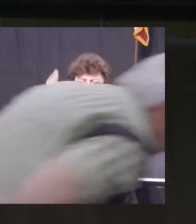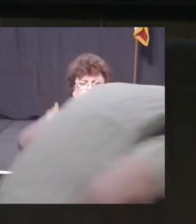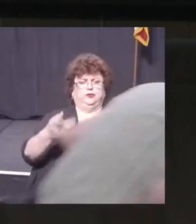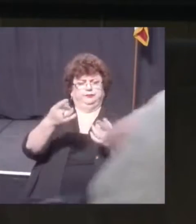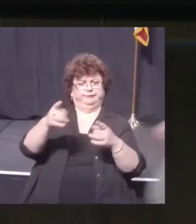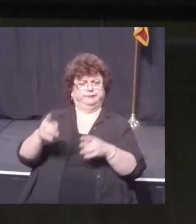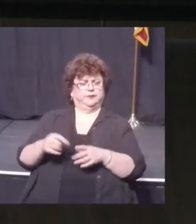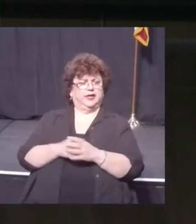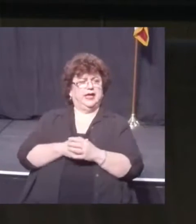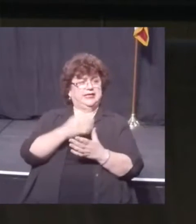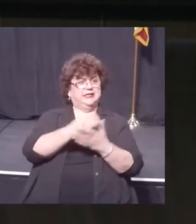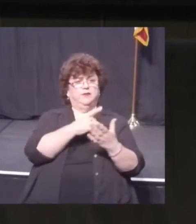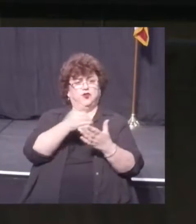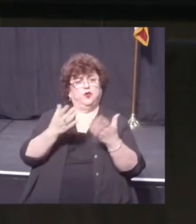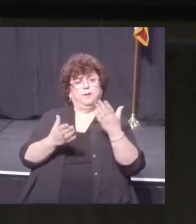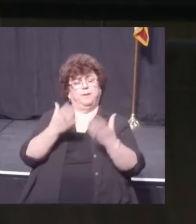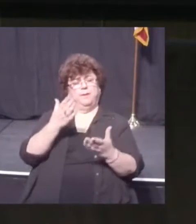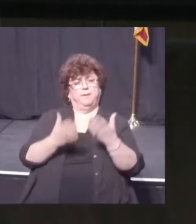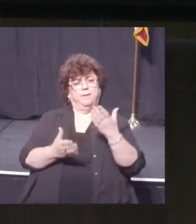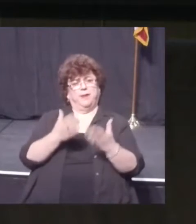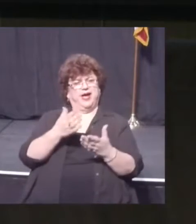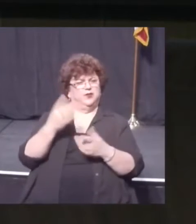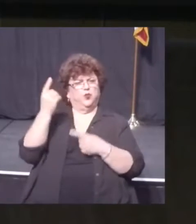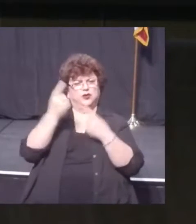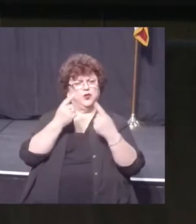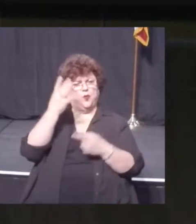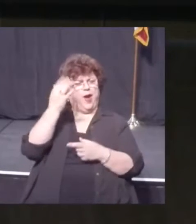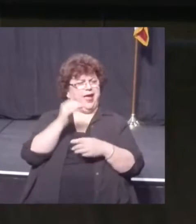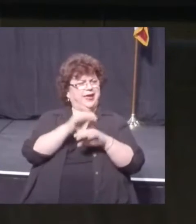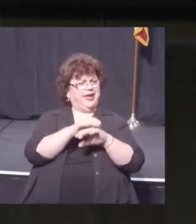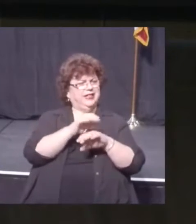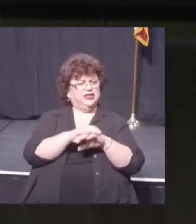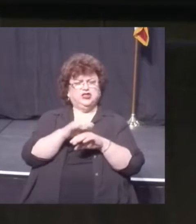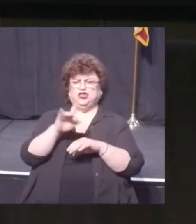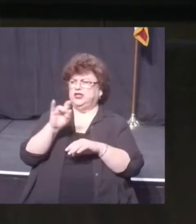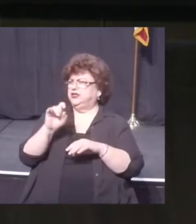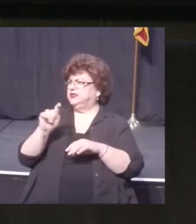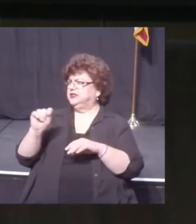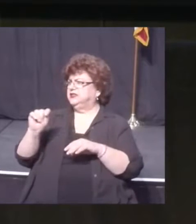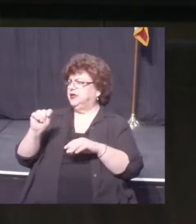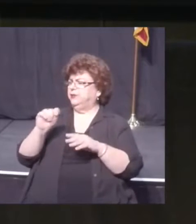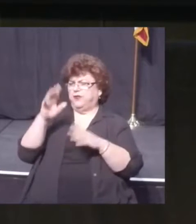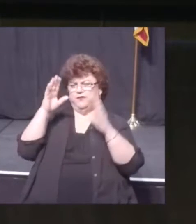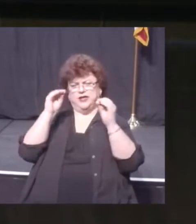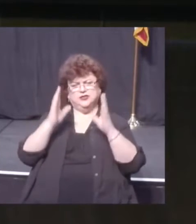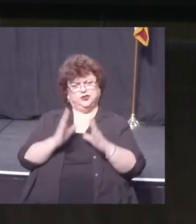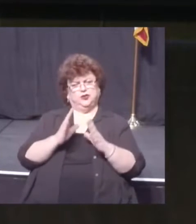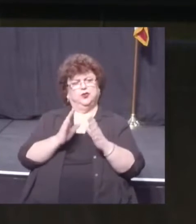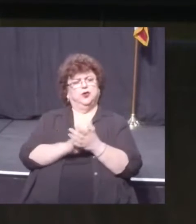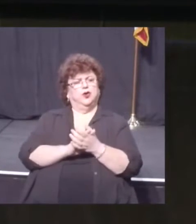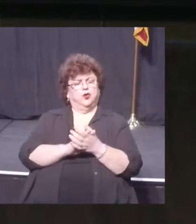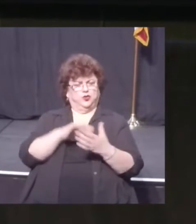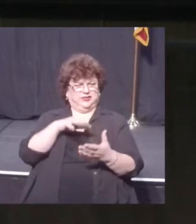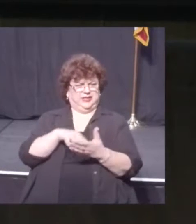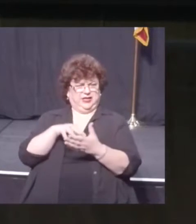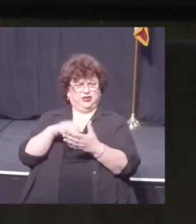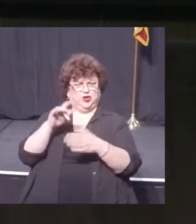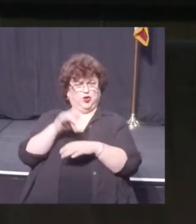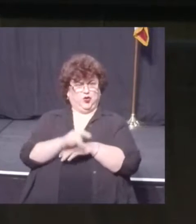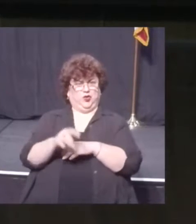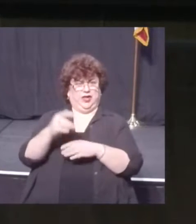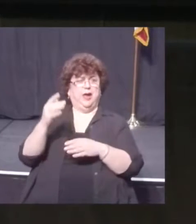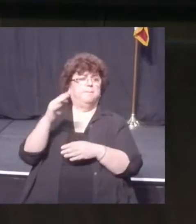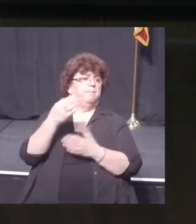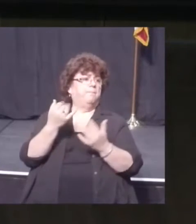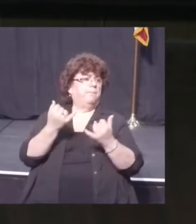may wonder why an English literature professor and one who studies the early modern period, that's Donne and Milton,